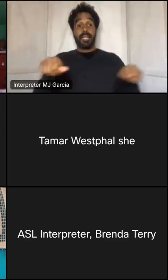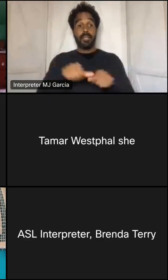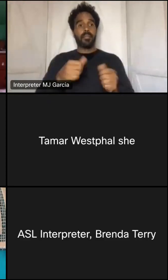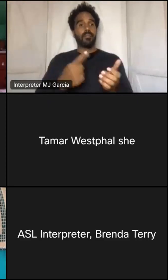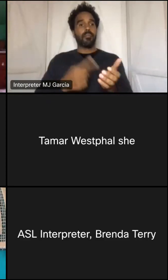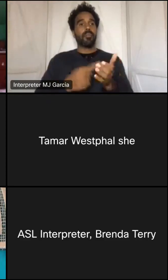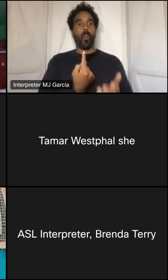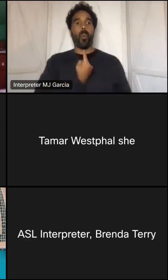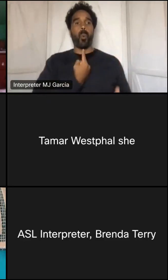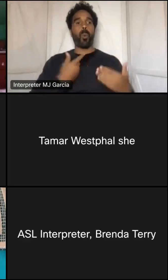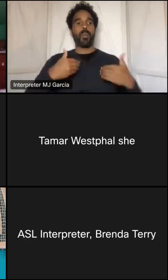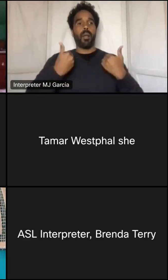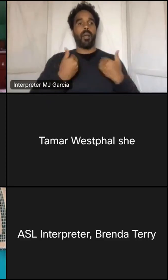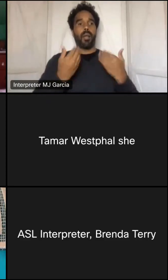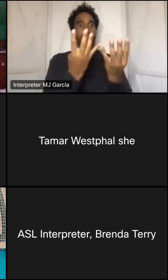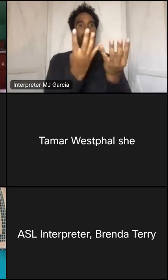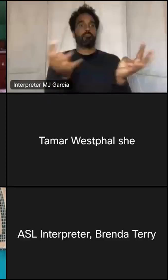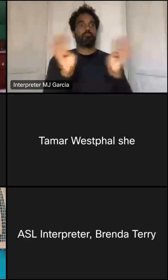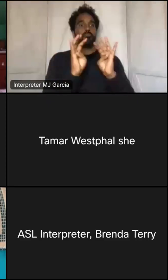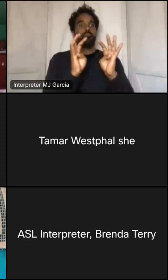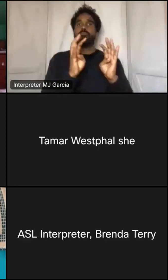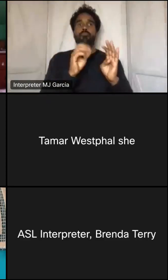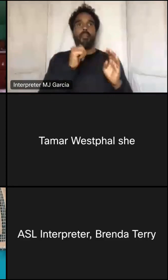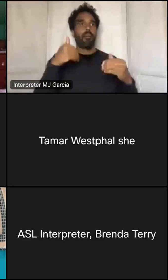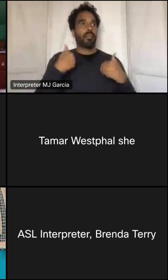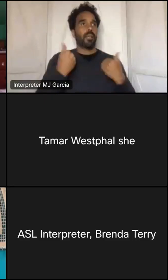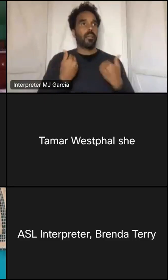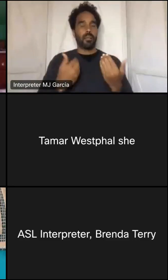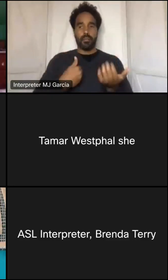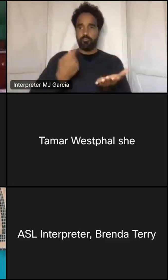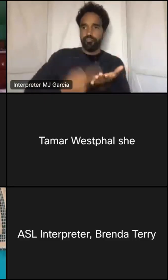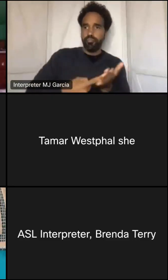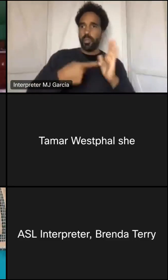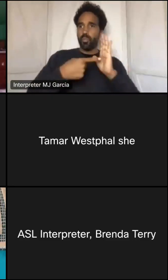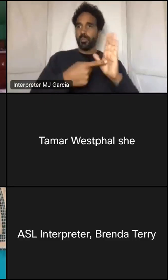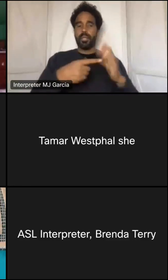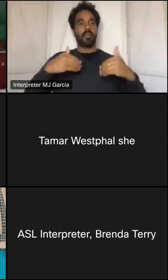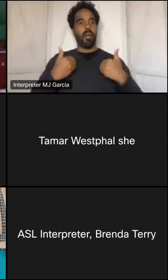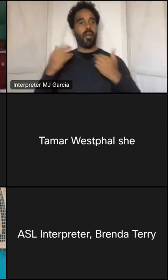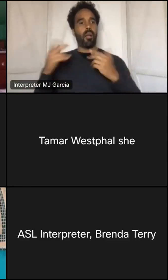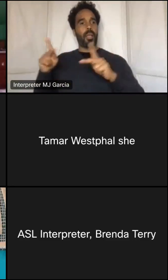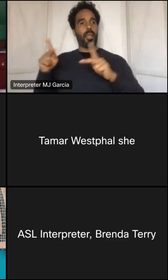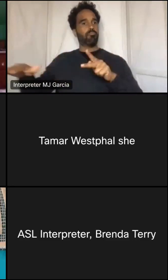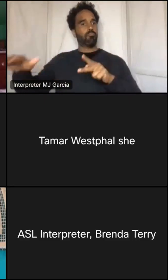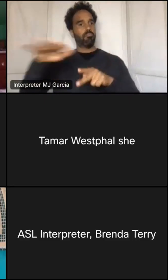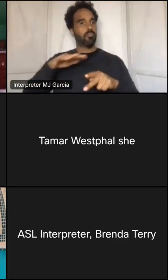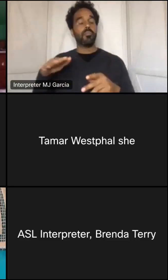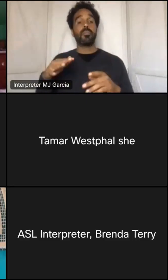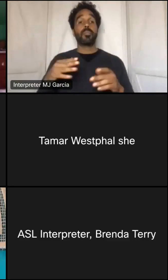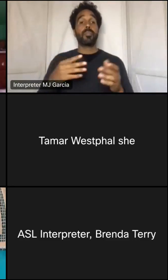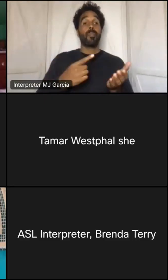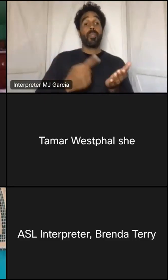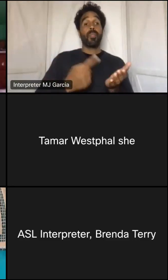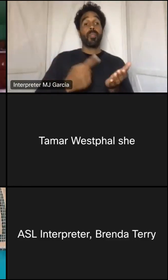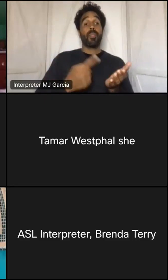room speaking to the needs of young people, right? So often when I work with programs that do work with child